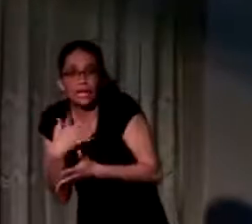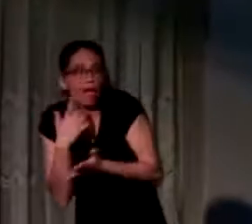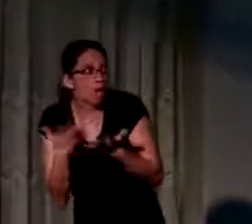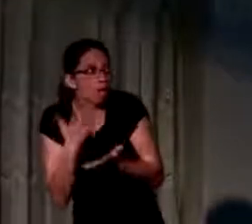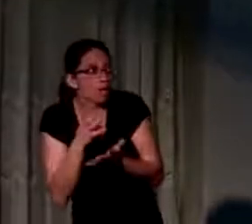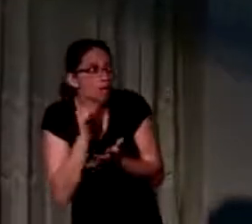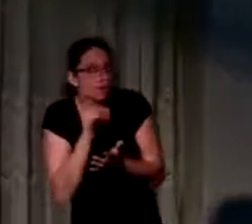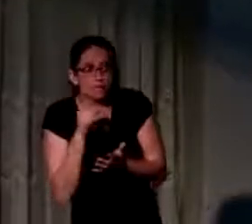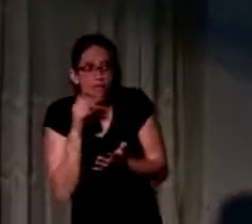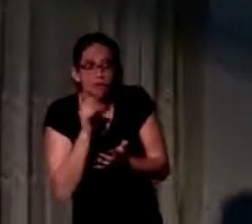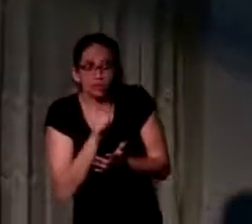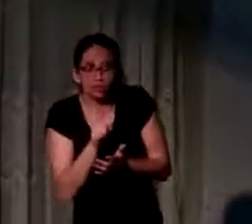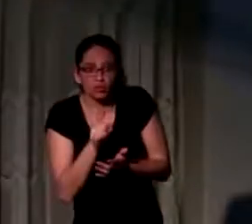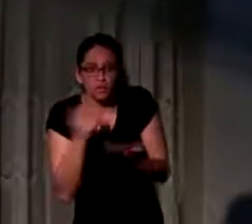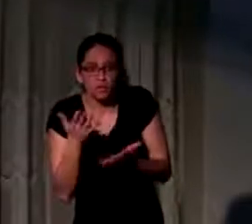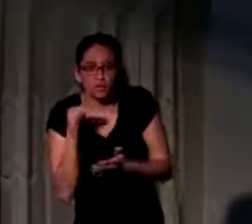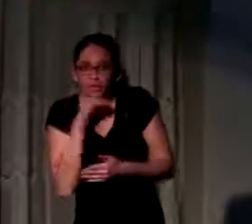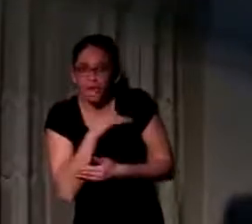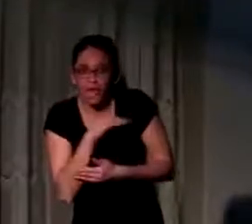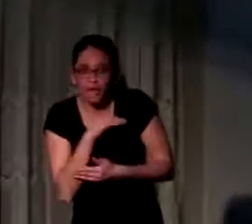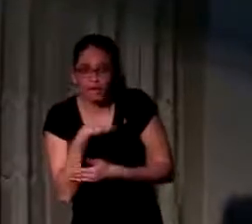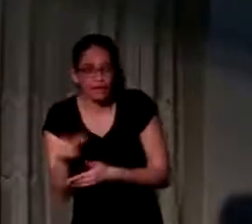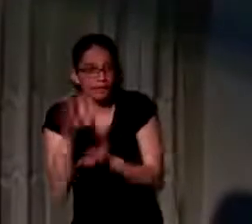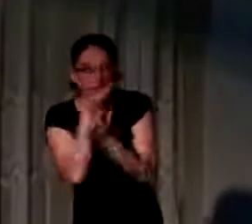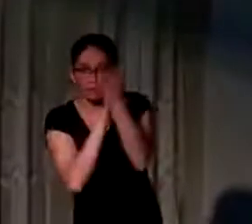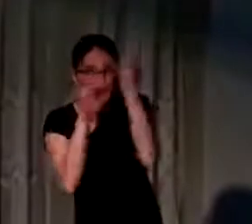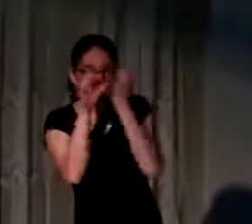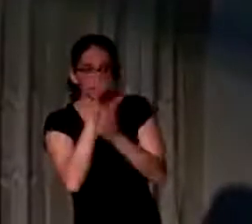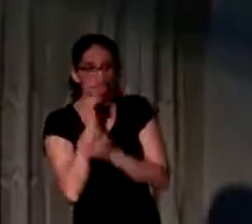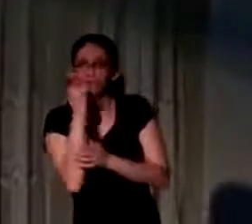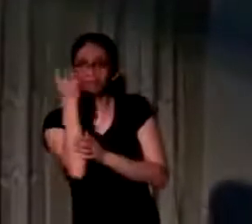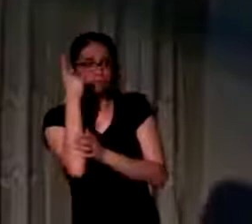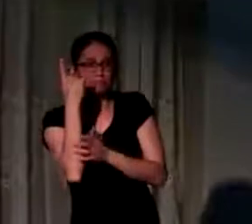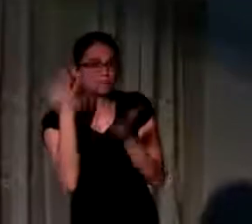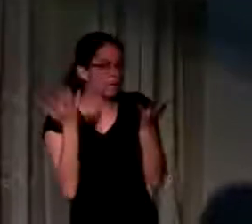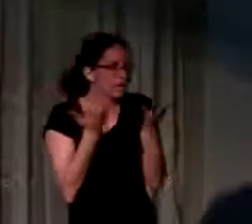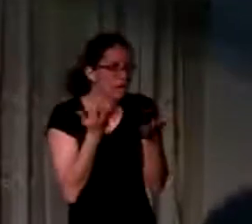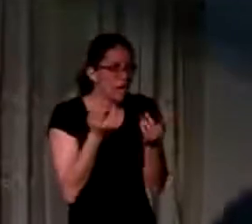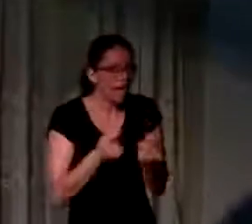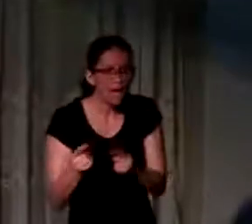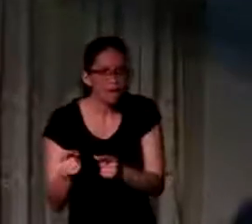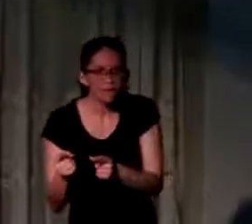all confusing to them. They did not understand. But after the resurrection,